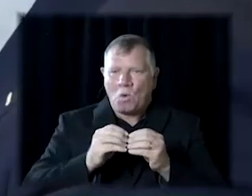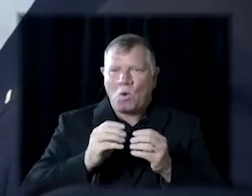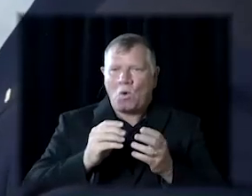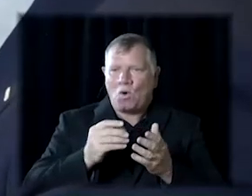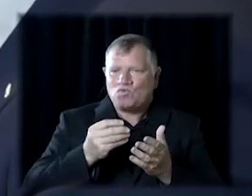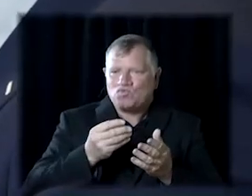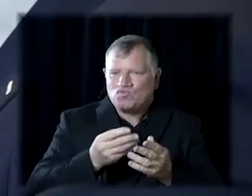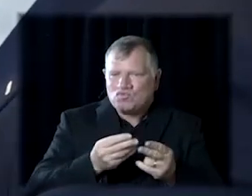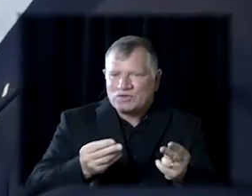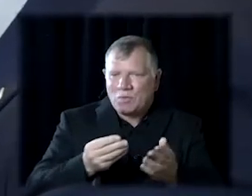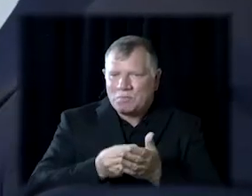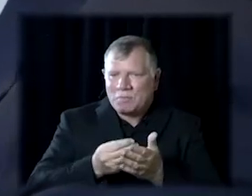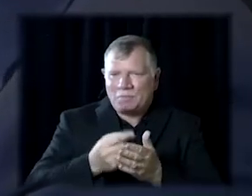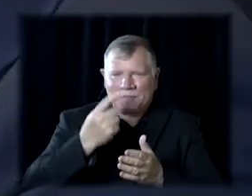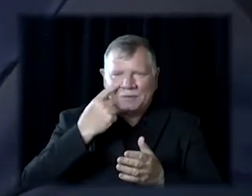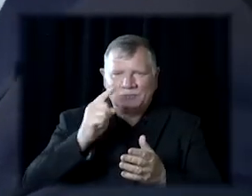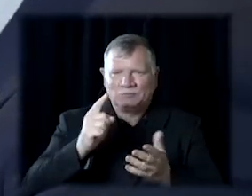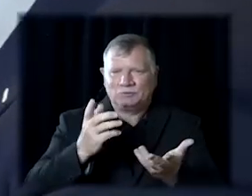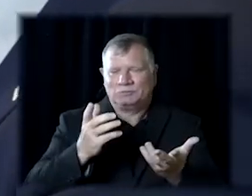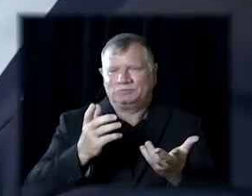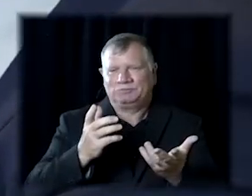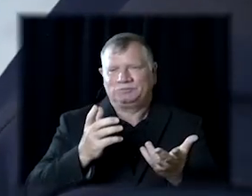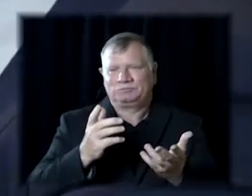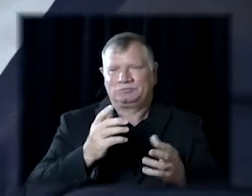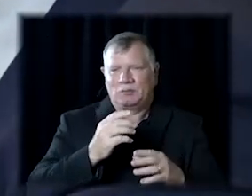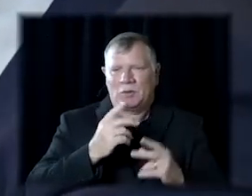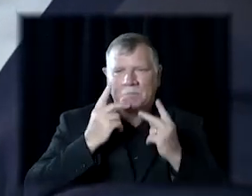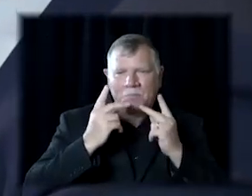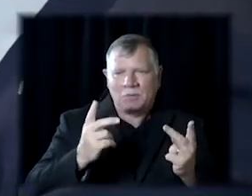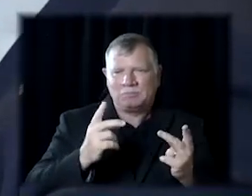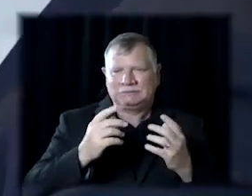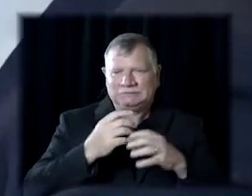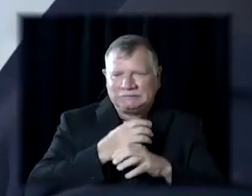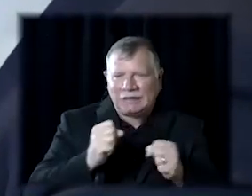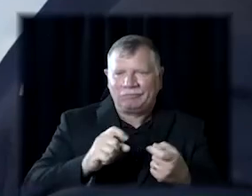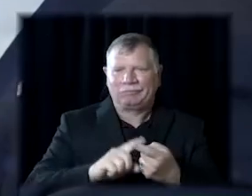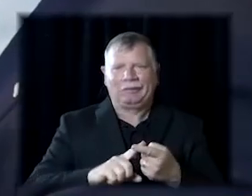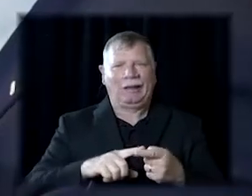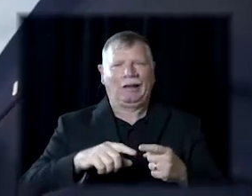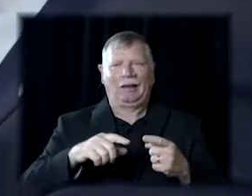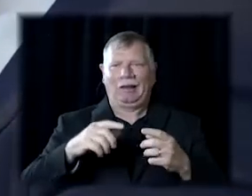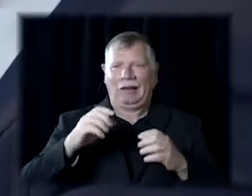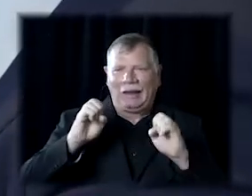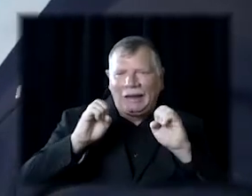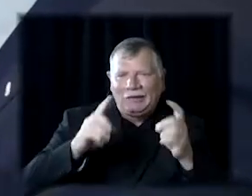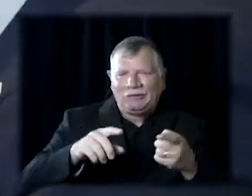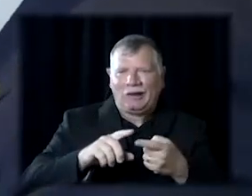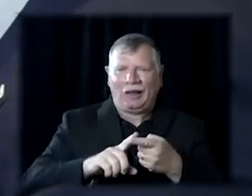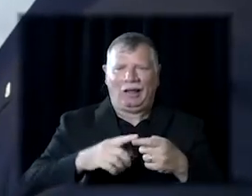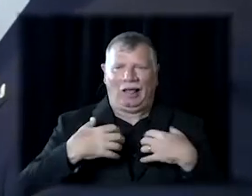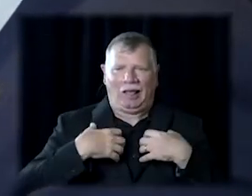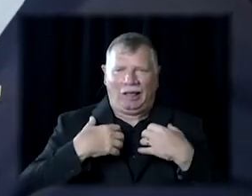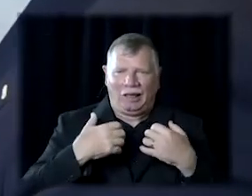public safety, and the same in education, and the same in health, areas that nobody in this room will doubt are